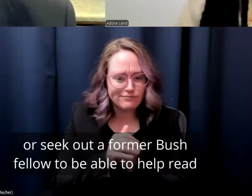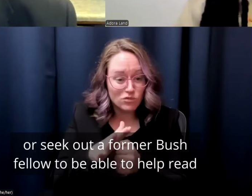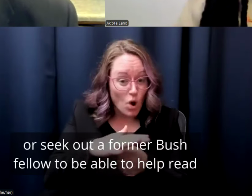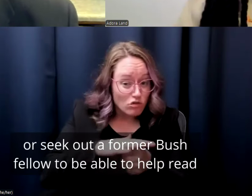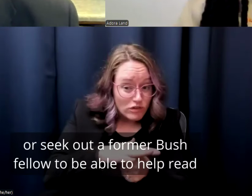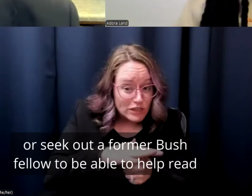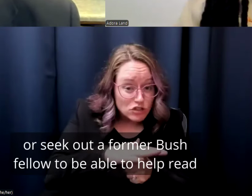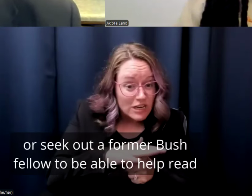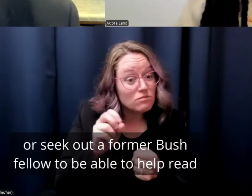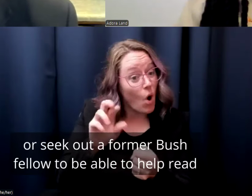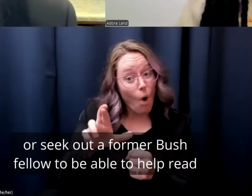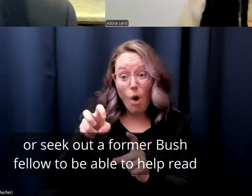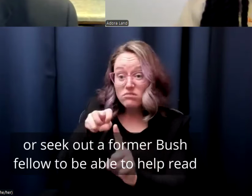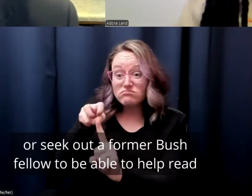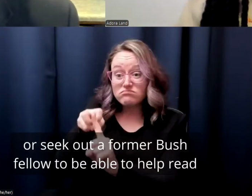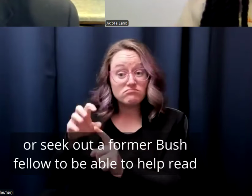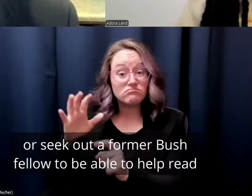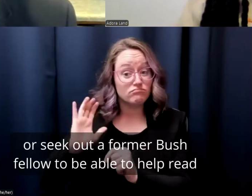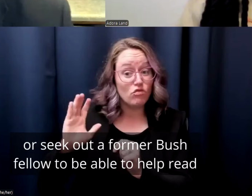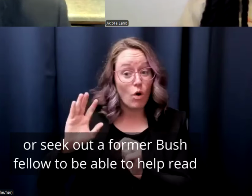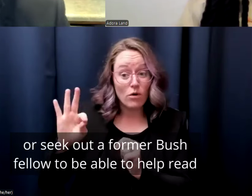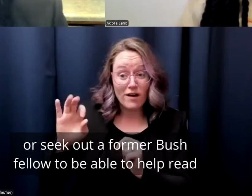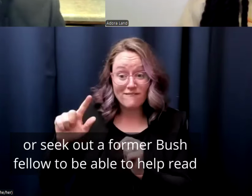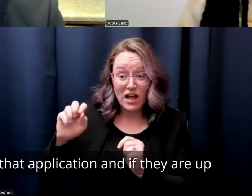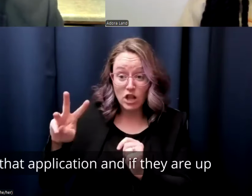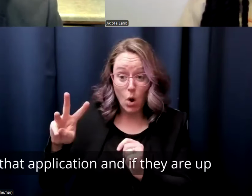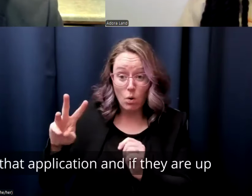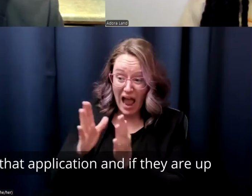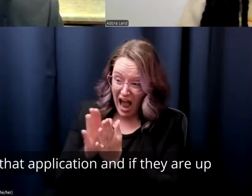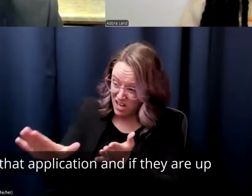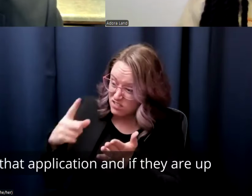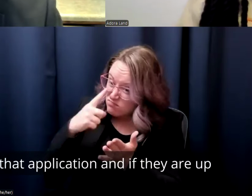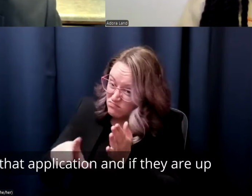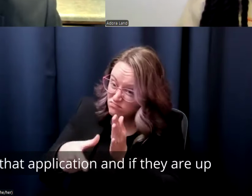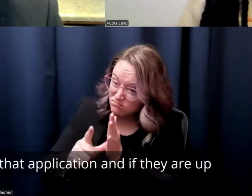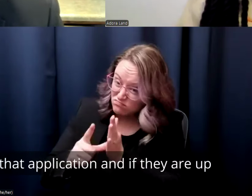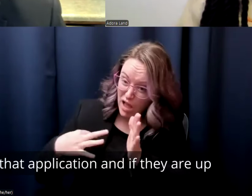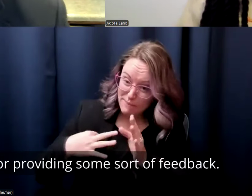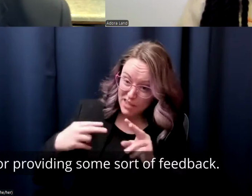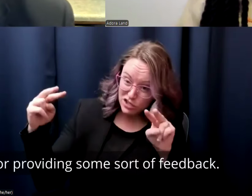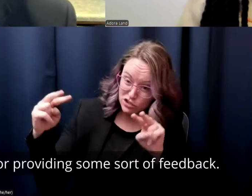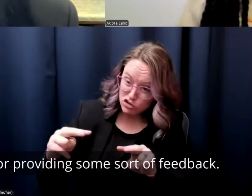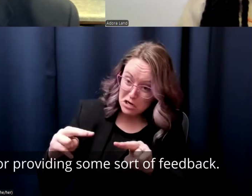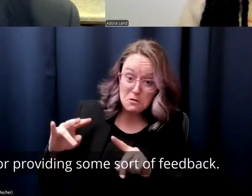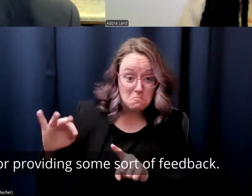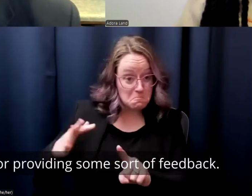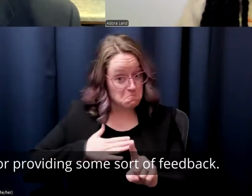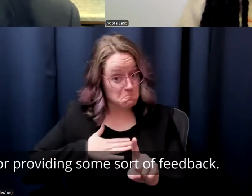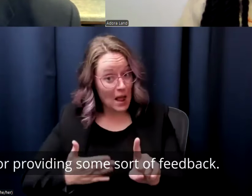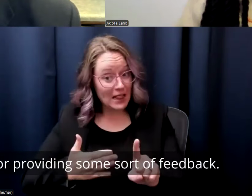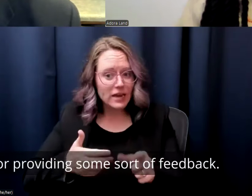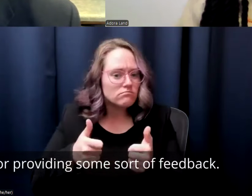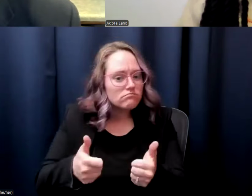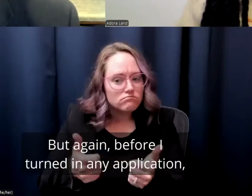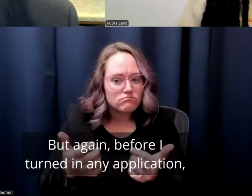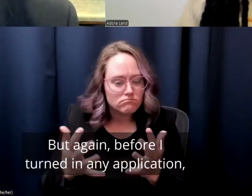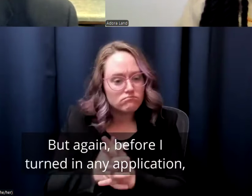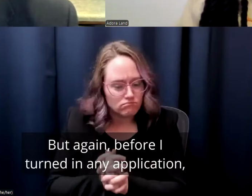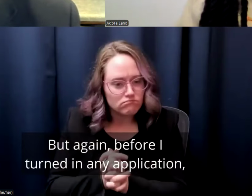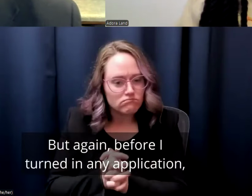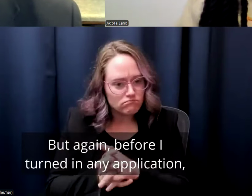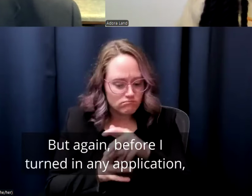out a former Bush fellow to be able to help read that application. And if they are up for providing some sort of feedback.